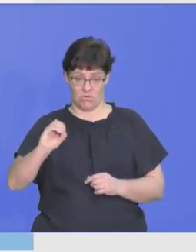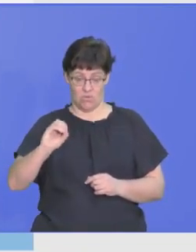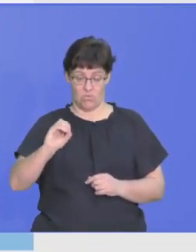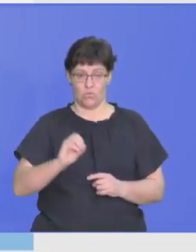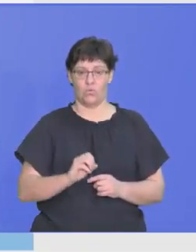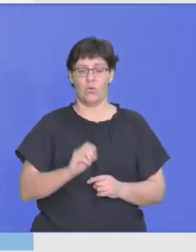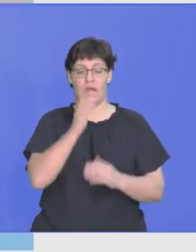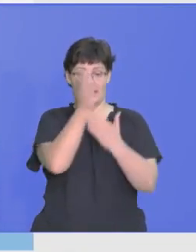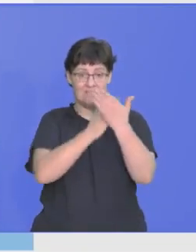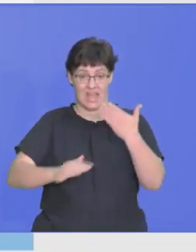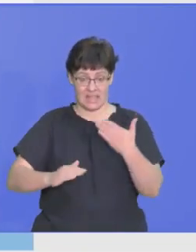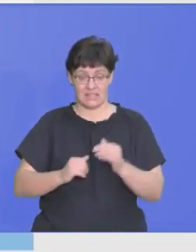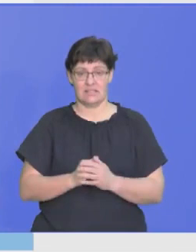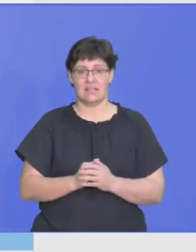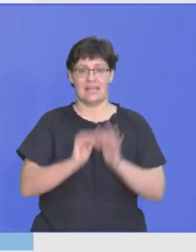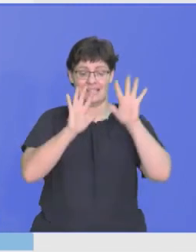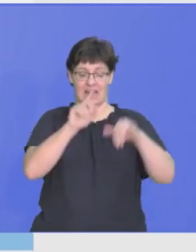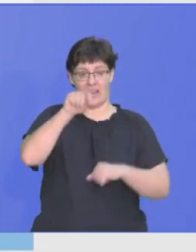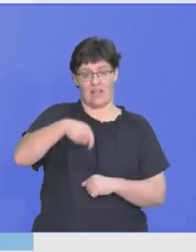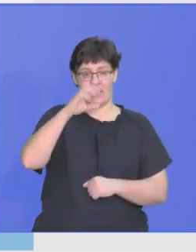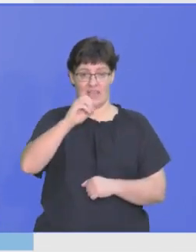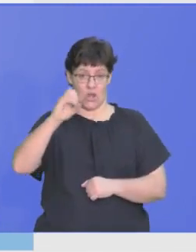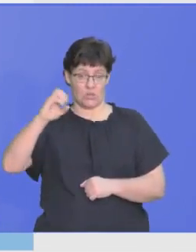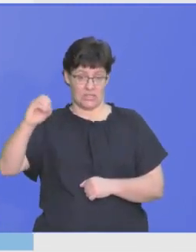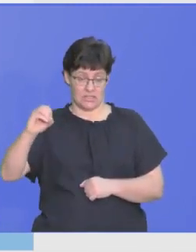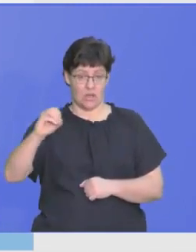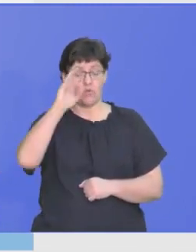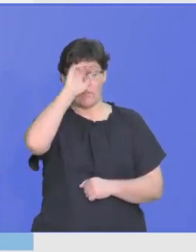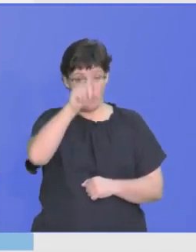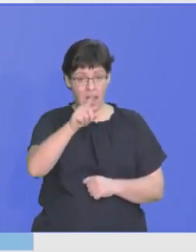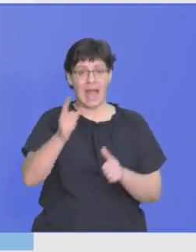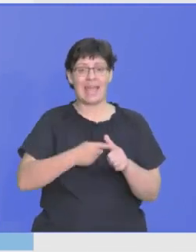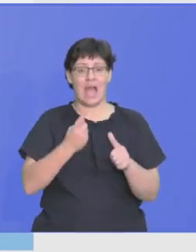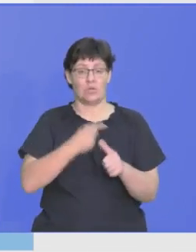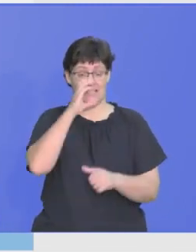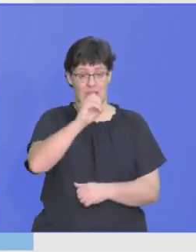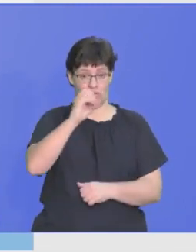1207.50, divide that by 10,000, and remember to